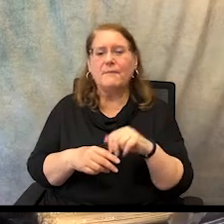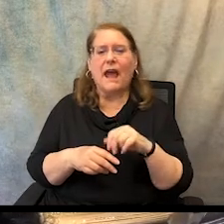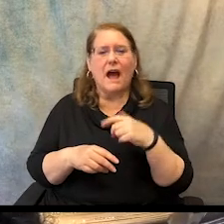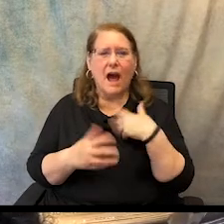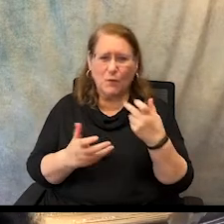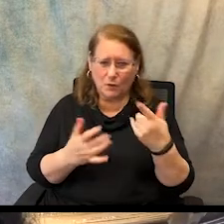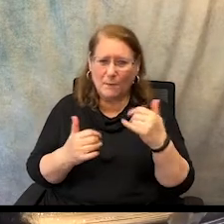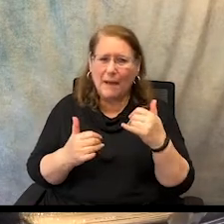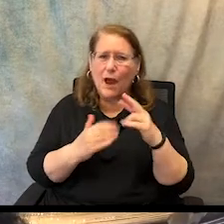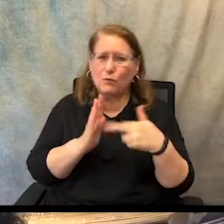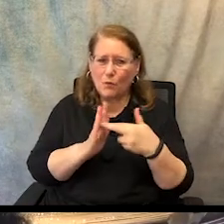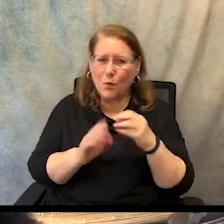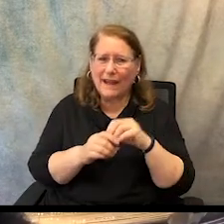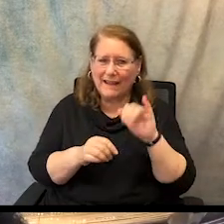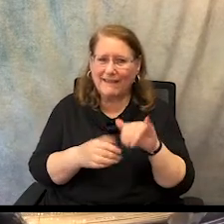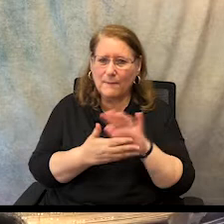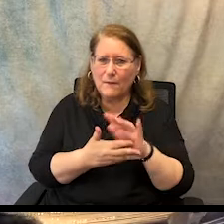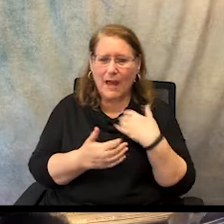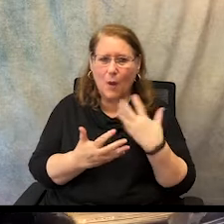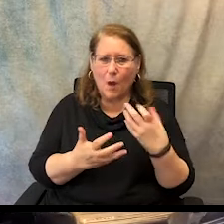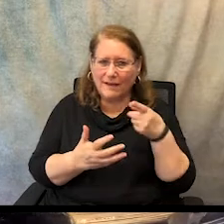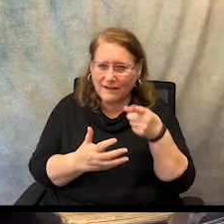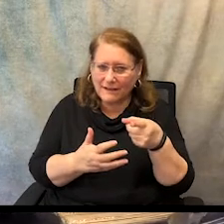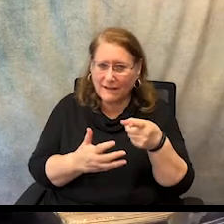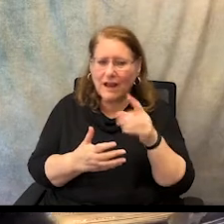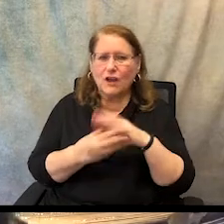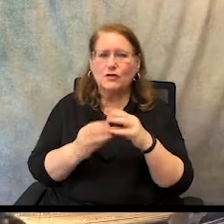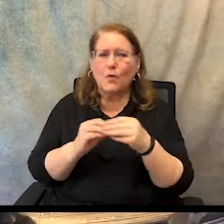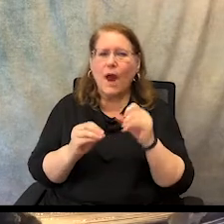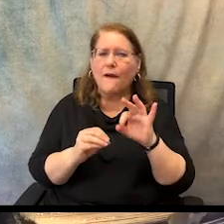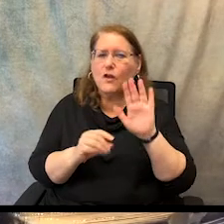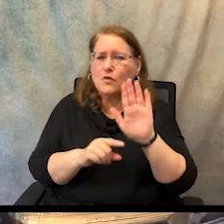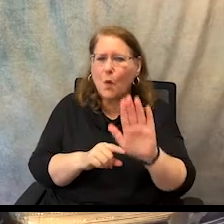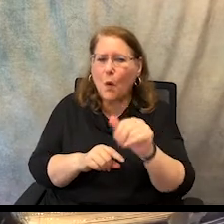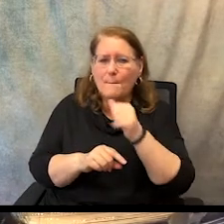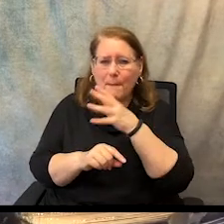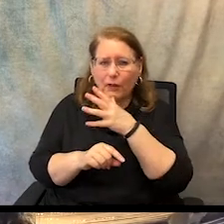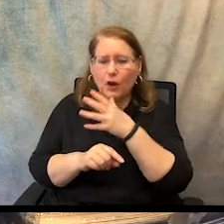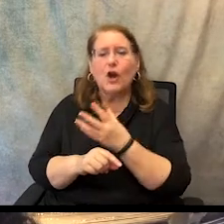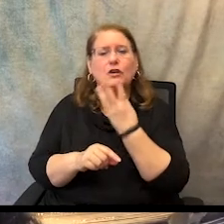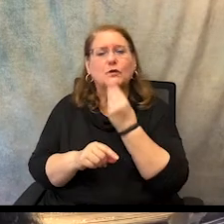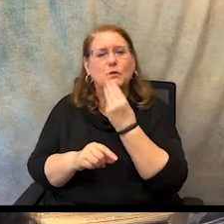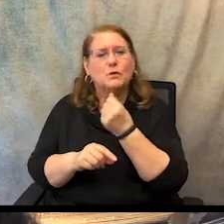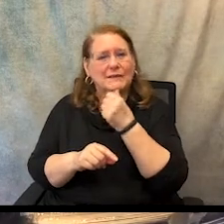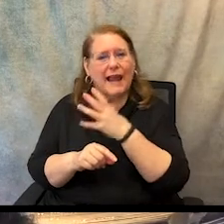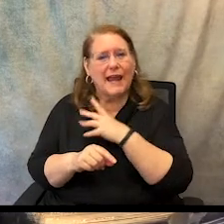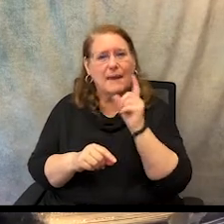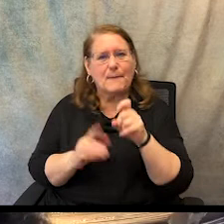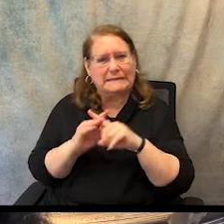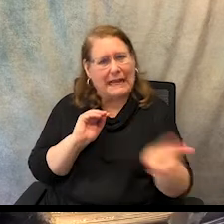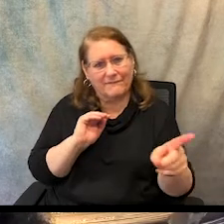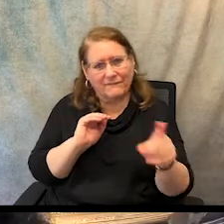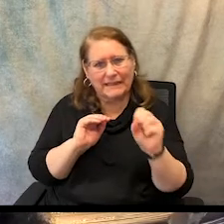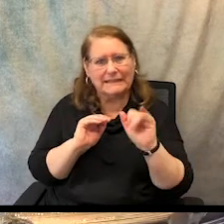movie, in my movie. Mm-hmm. And it's your, or the story of your mother, the Jewish lady who had